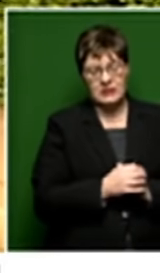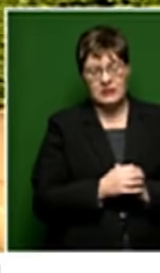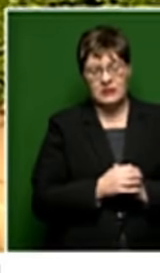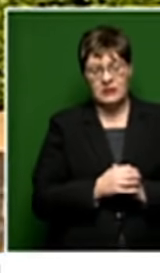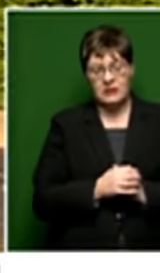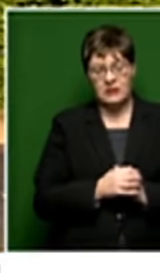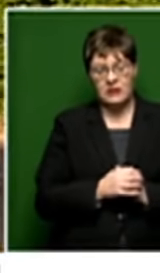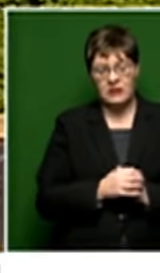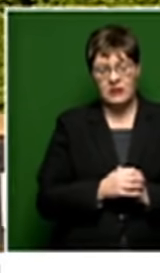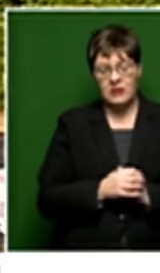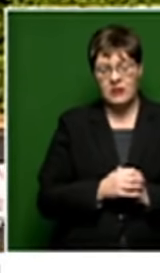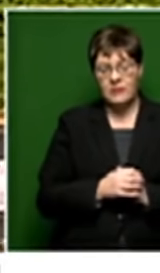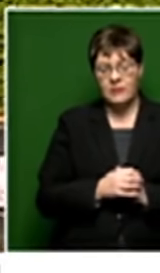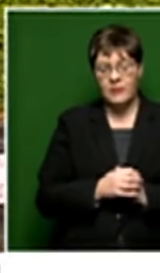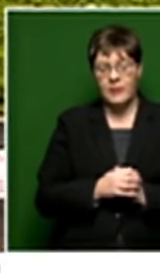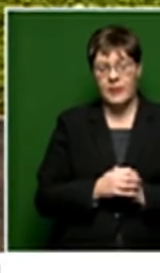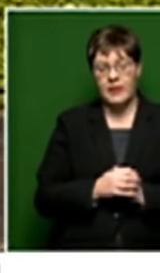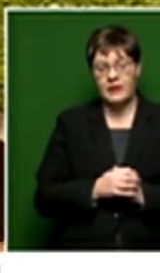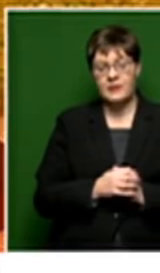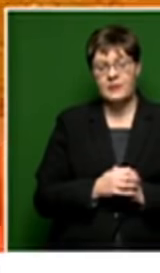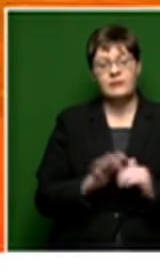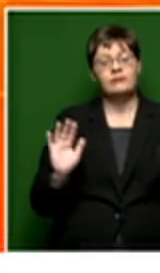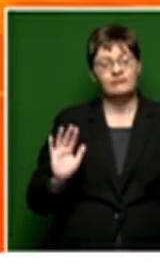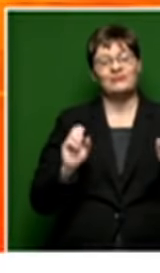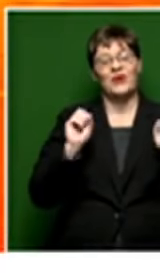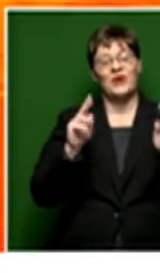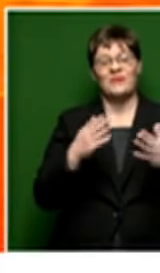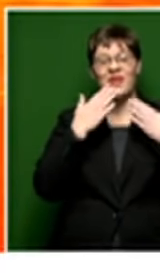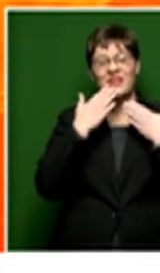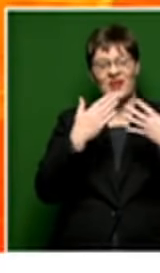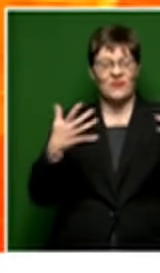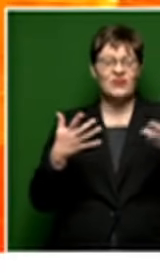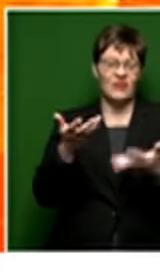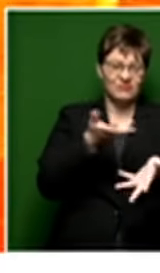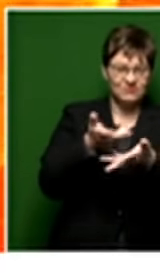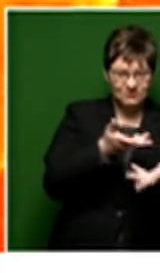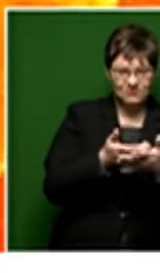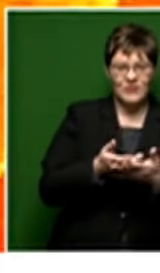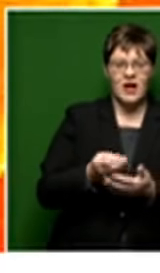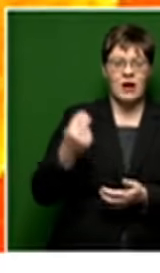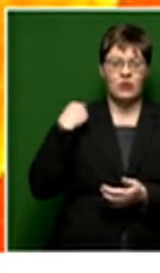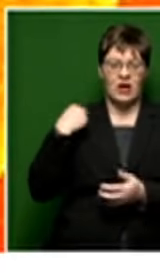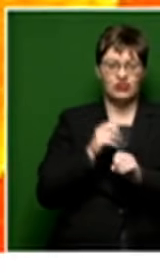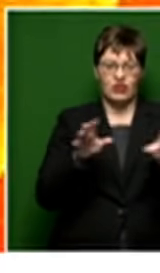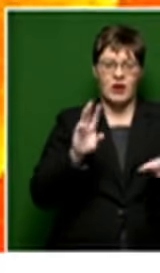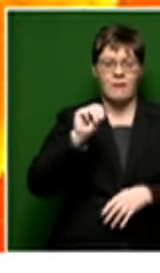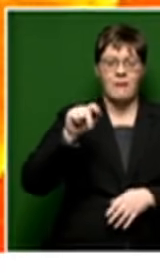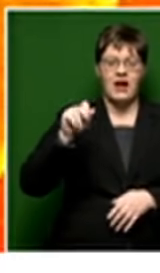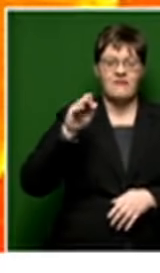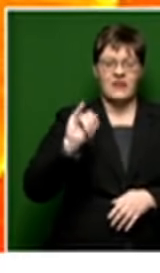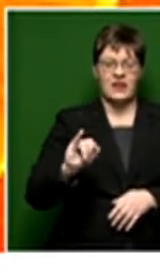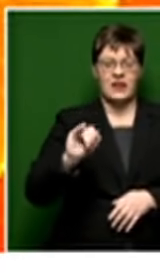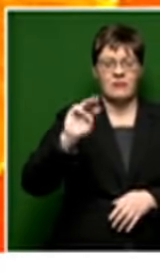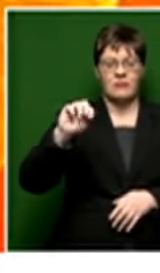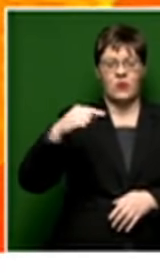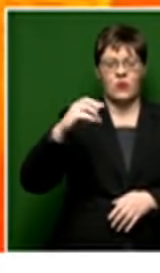SANDF will be visible. All right, let's leave it there. Thanks very much for talking to us. Brigadier General Mafi Mgobozi, he is